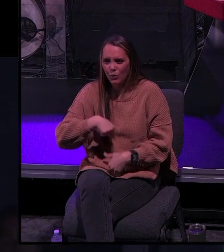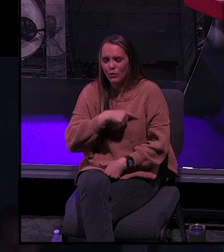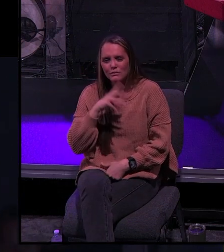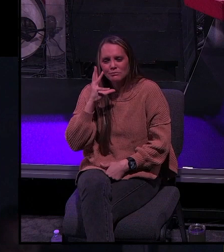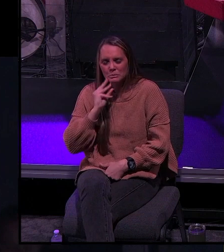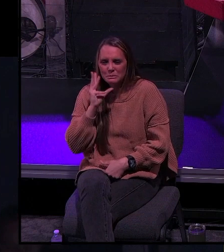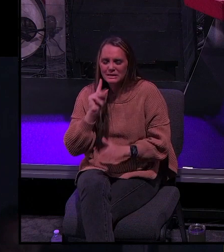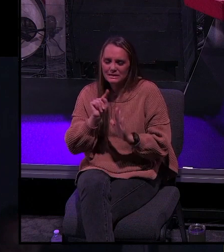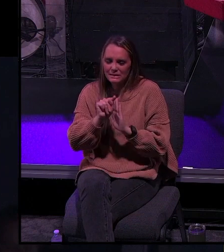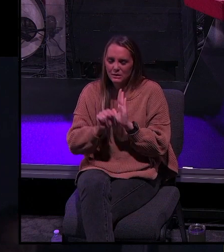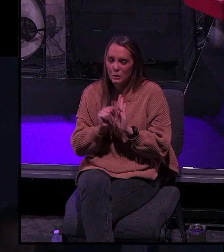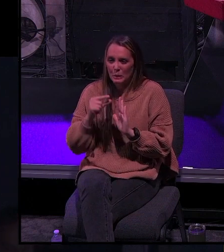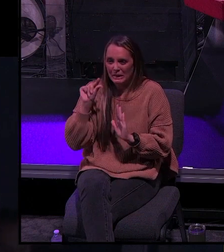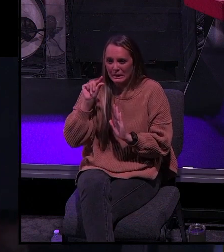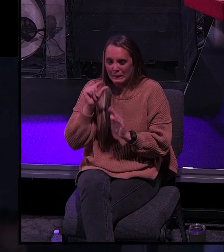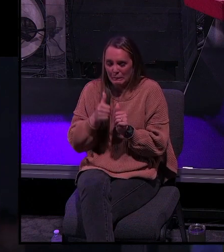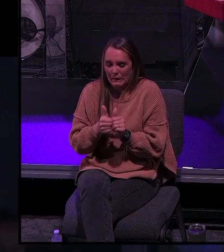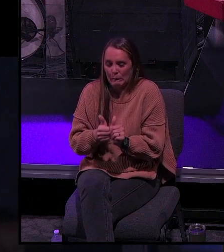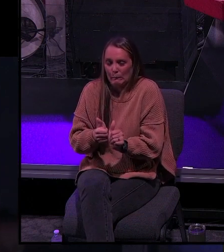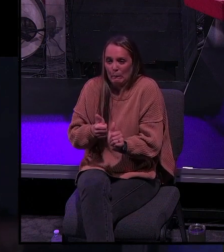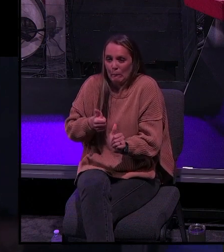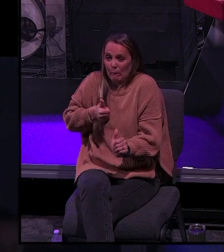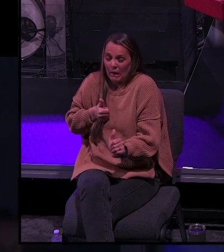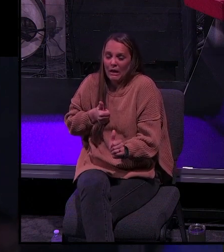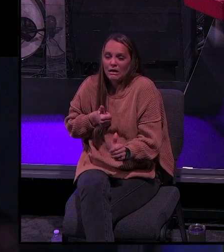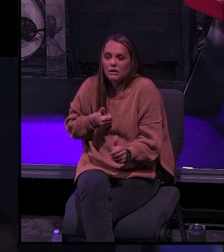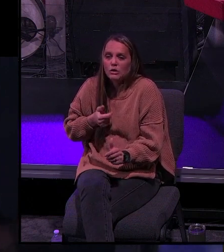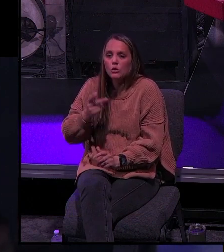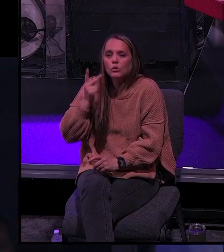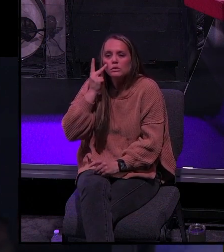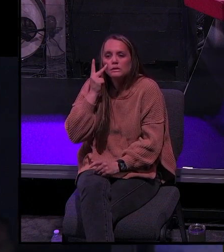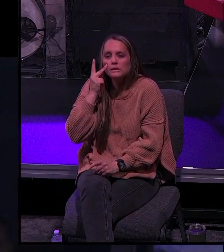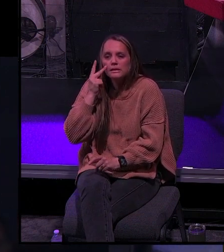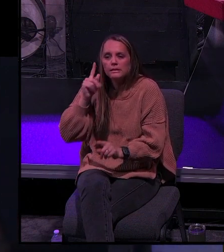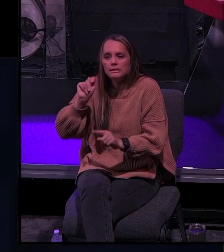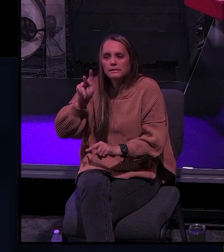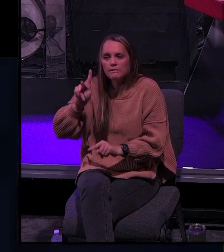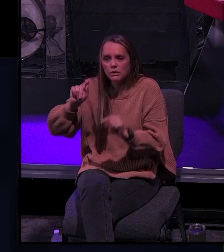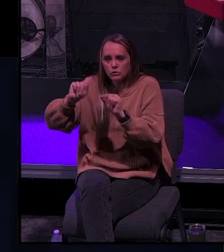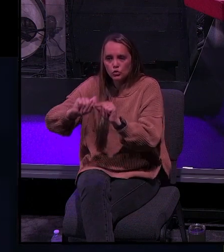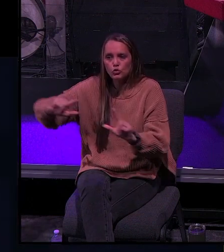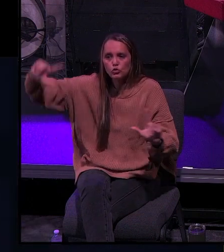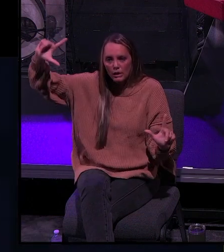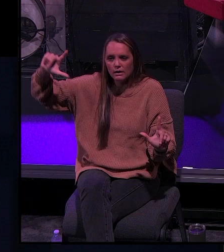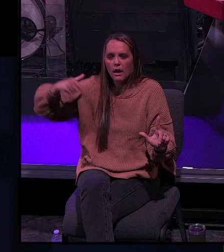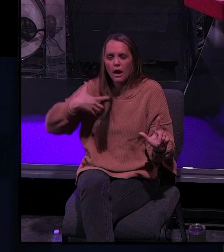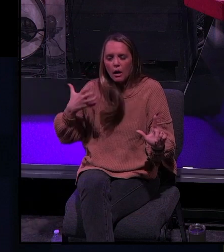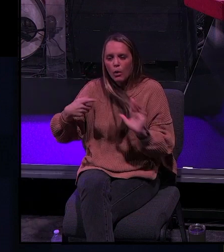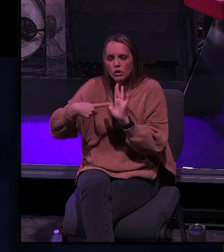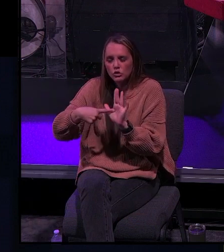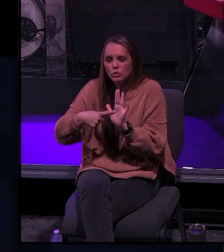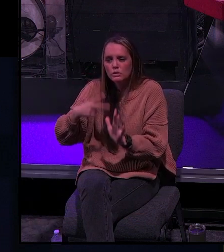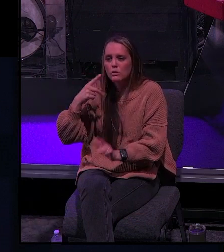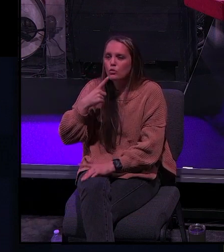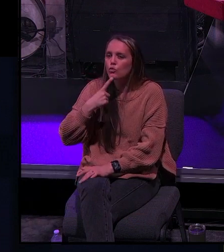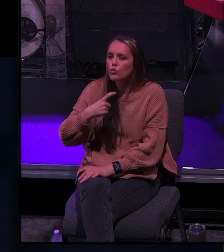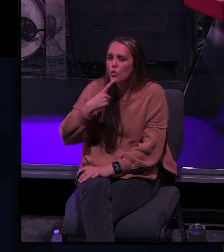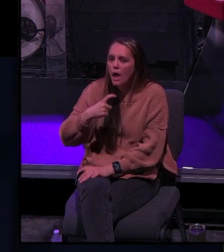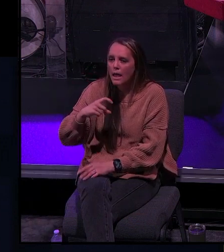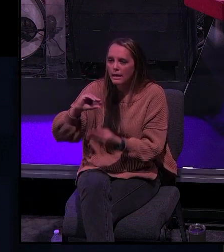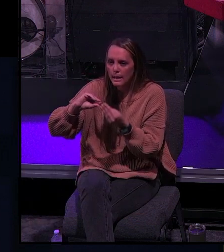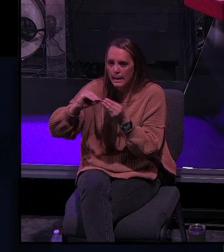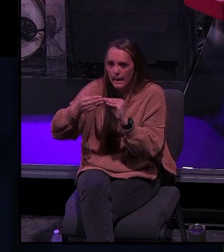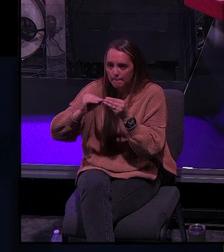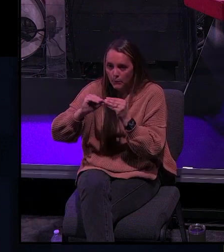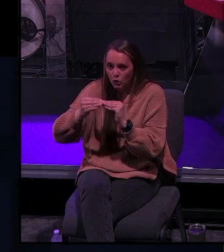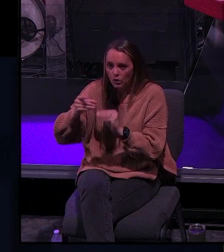we're just a little bit behind. So there's a screen that's coming up on here, and you're going to see, and I just want to point out something on there. You're going to see that red number on there. Boy, that